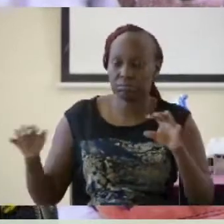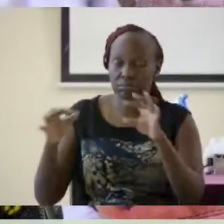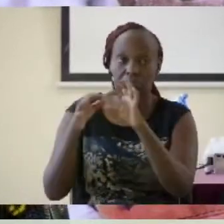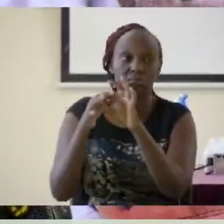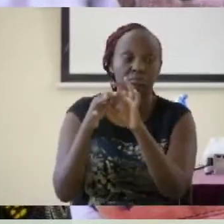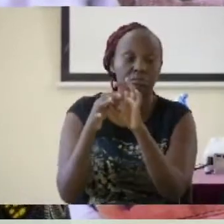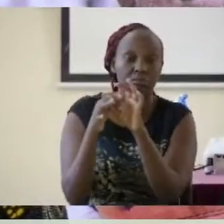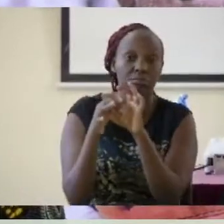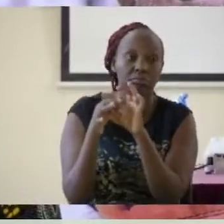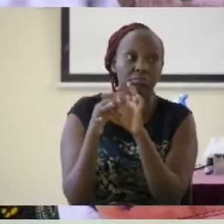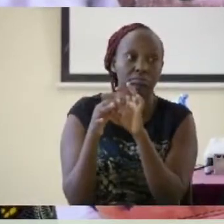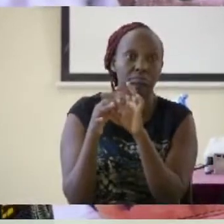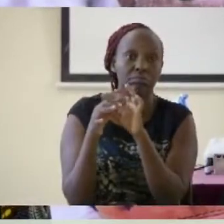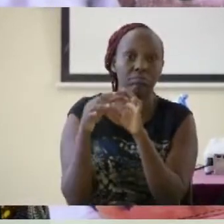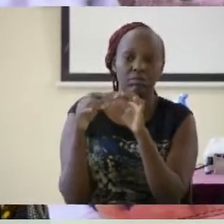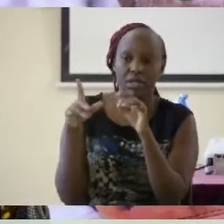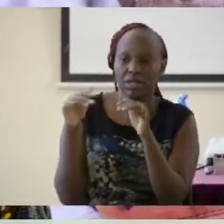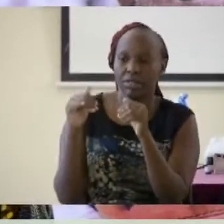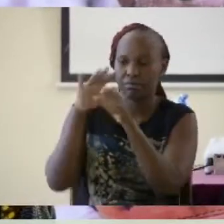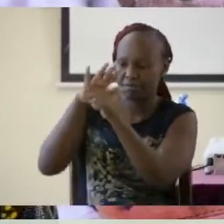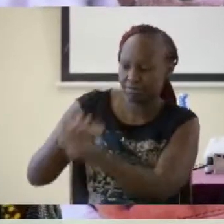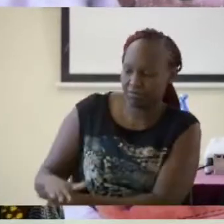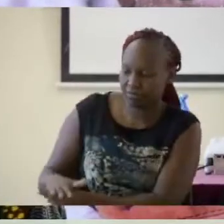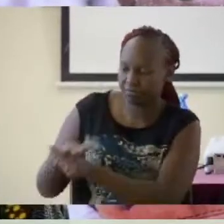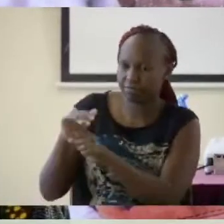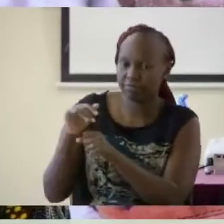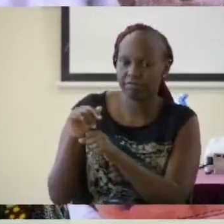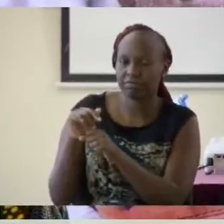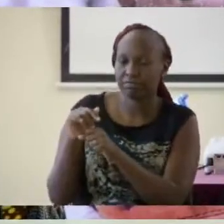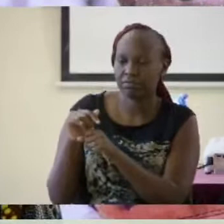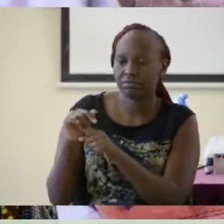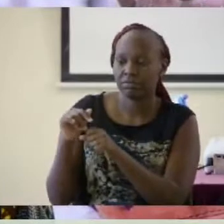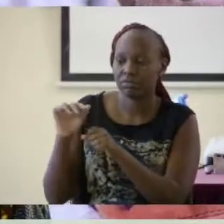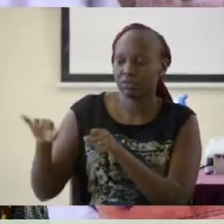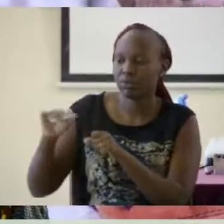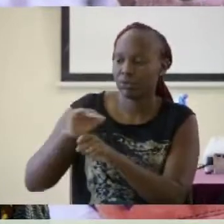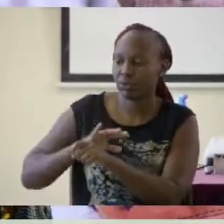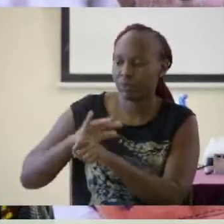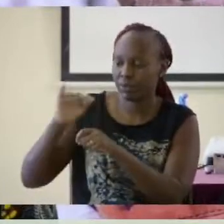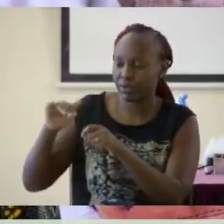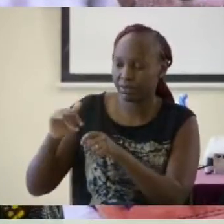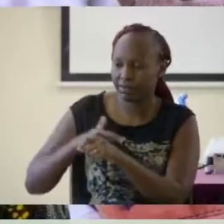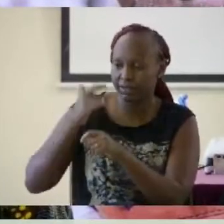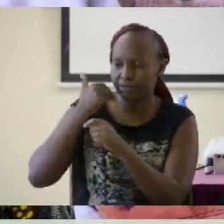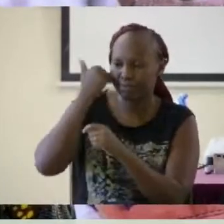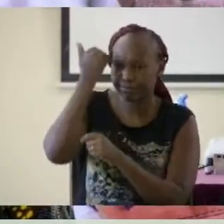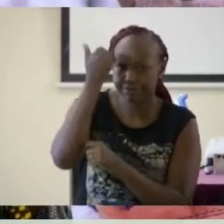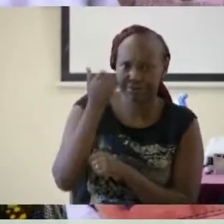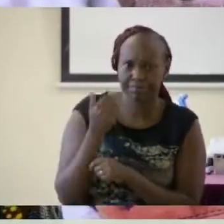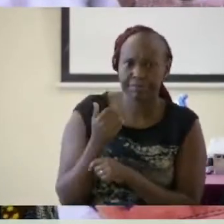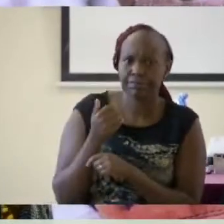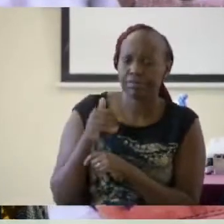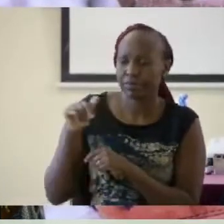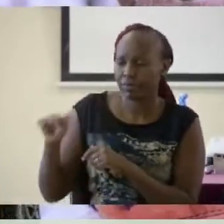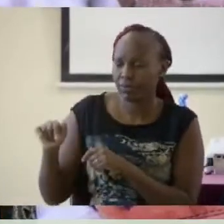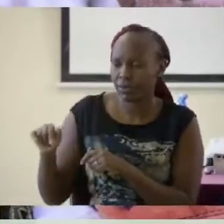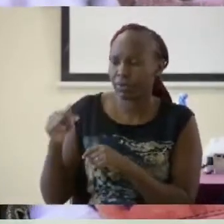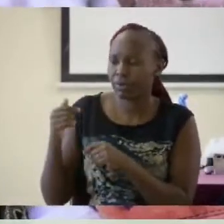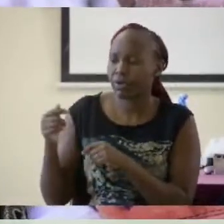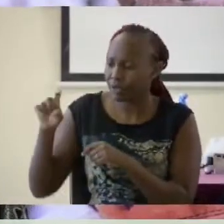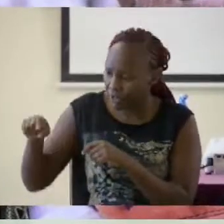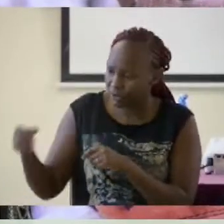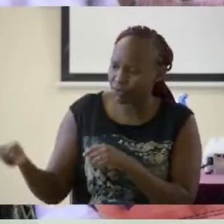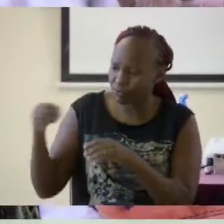the pressure, in trying to bring pressure upon you to get you to be sexually